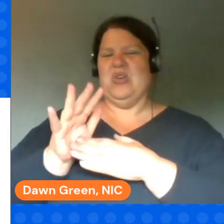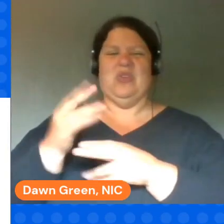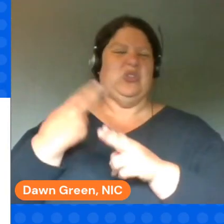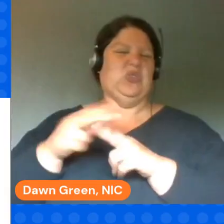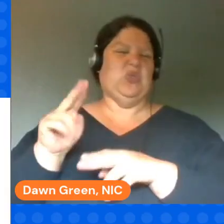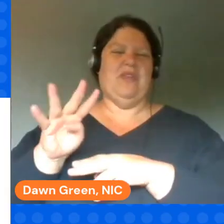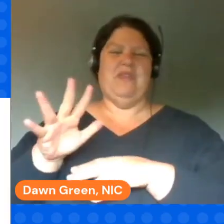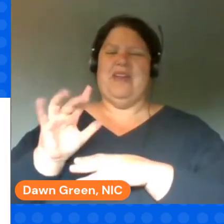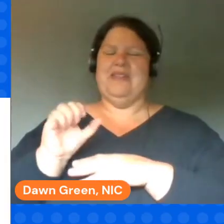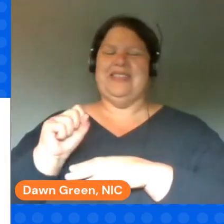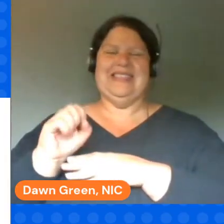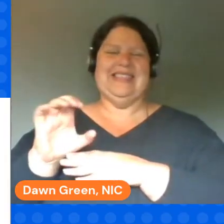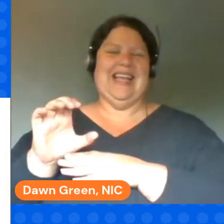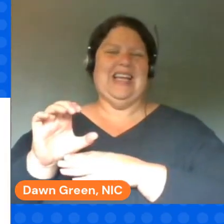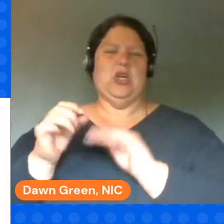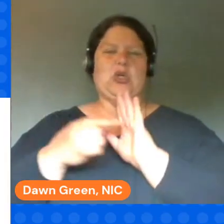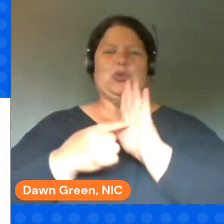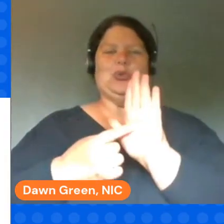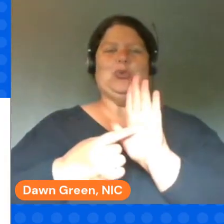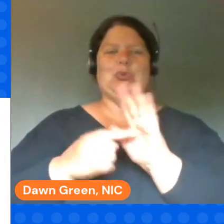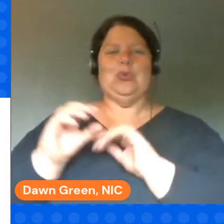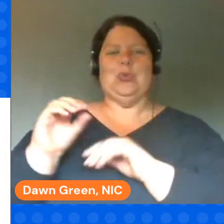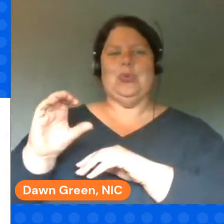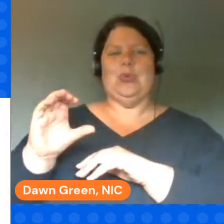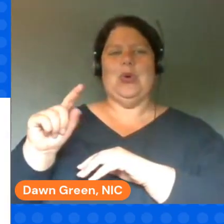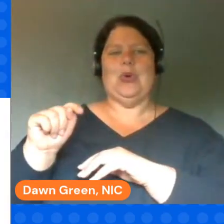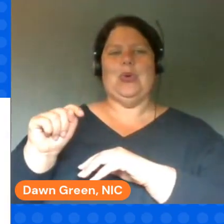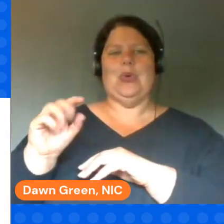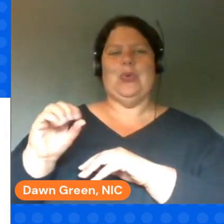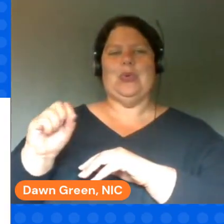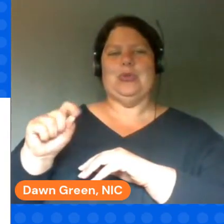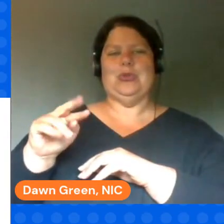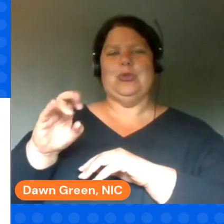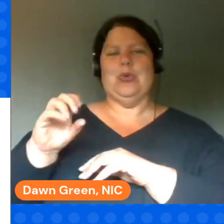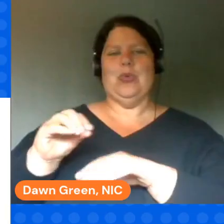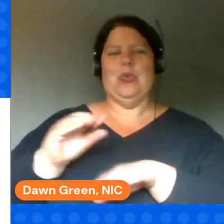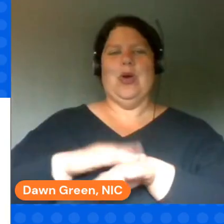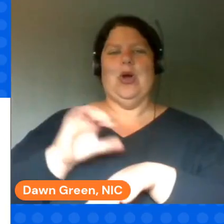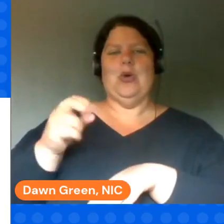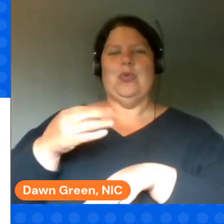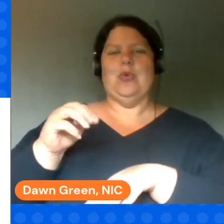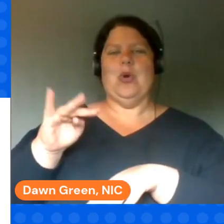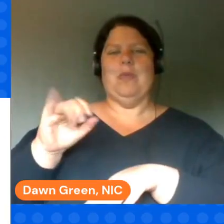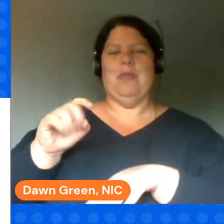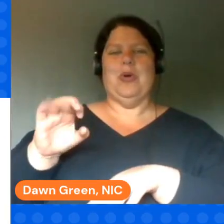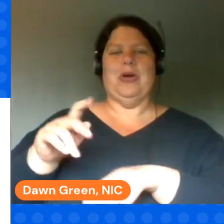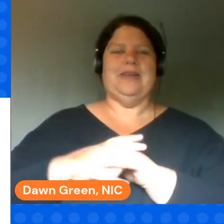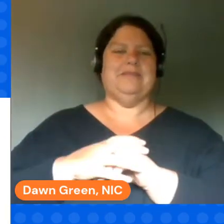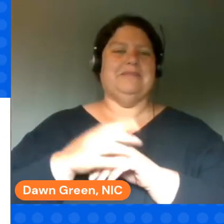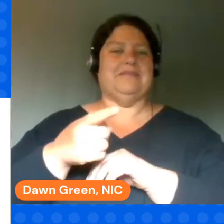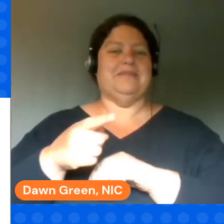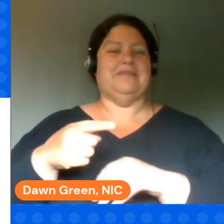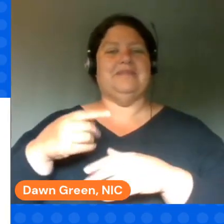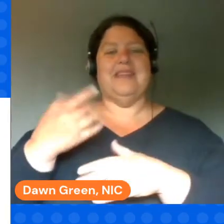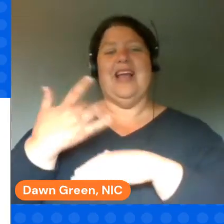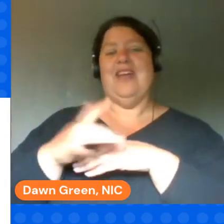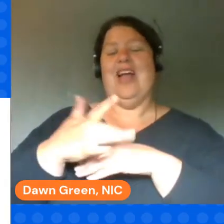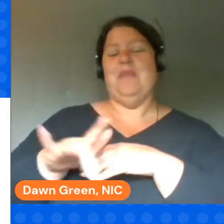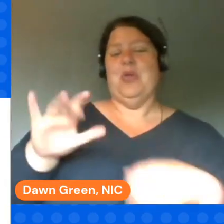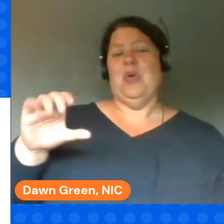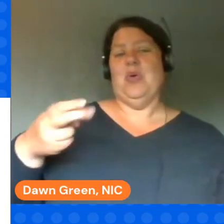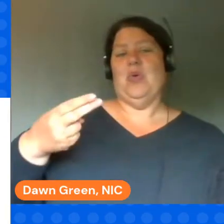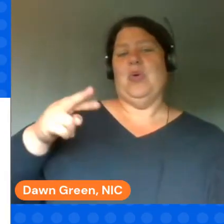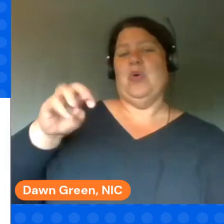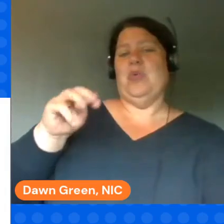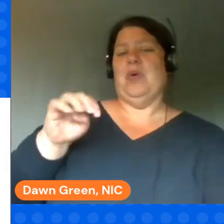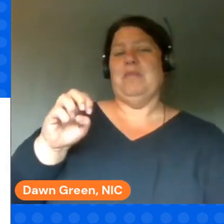shows you OctoStudio on Chromebook in action. OctoStudio is available on Chromebooks. This